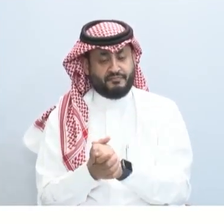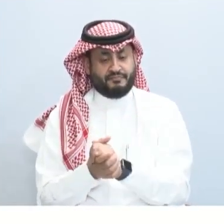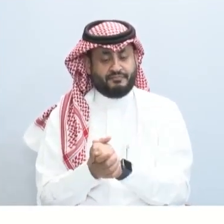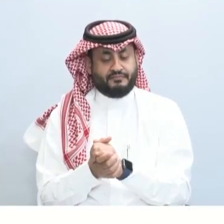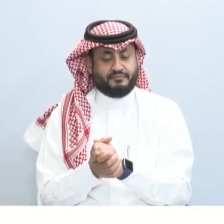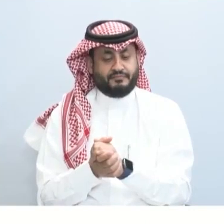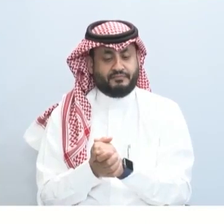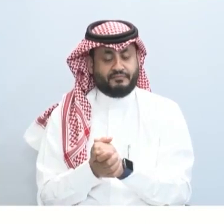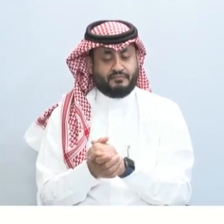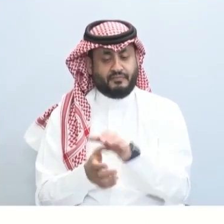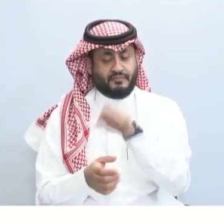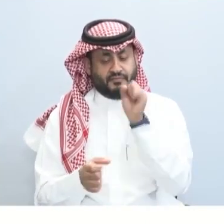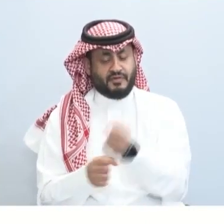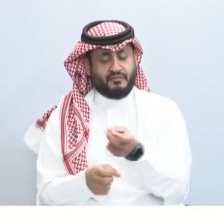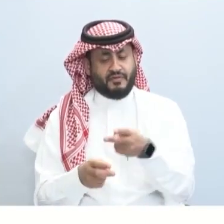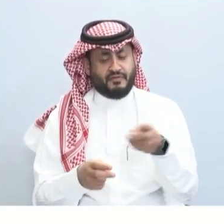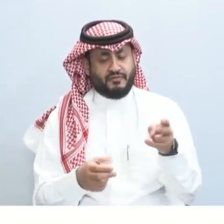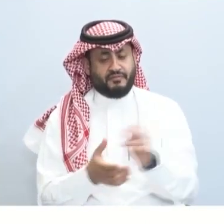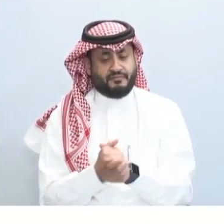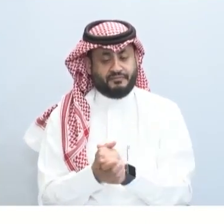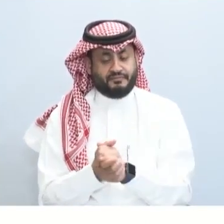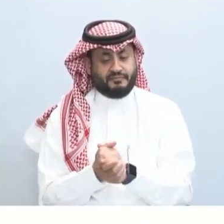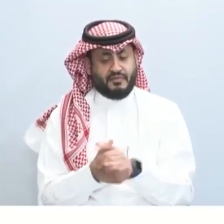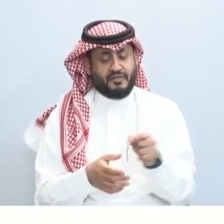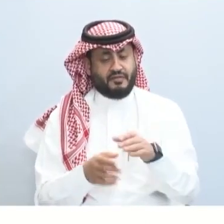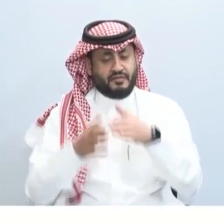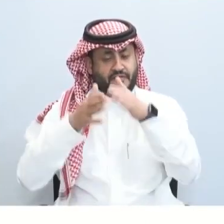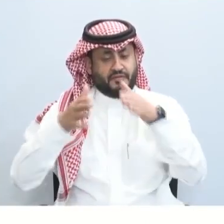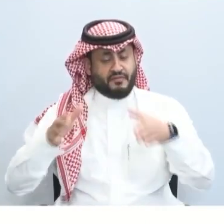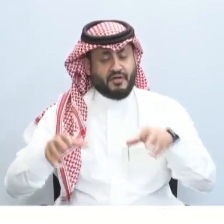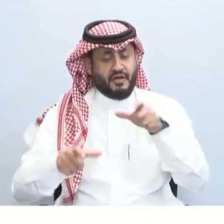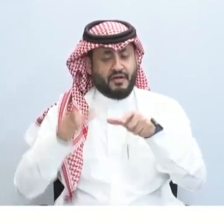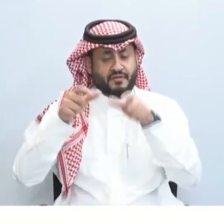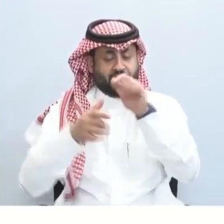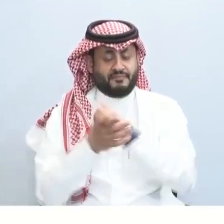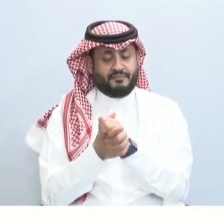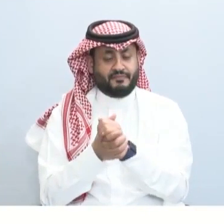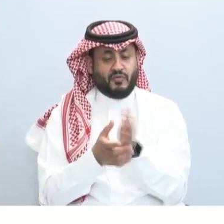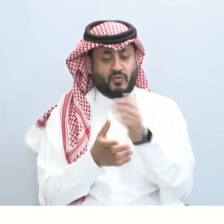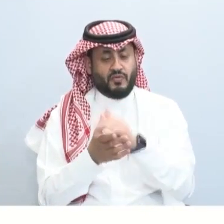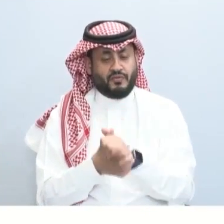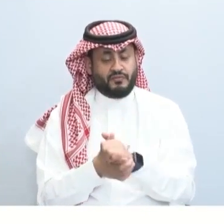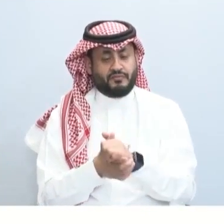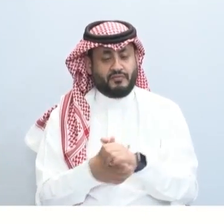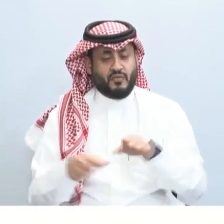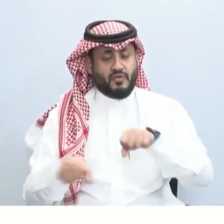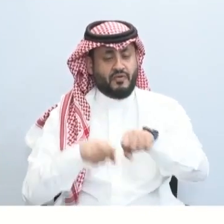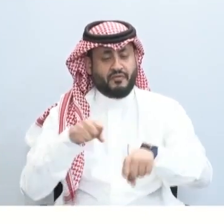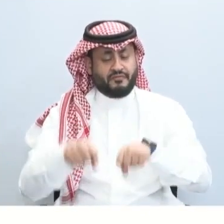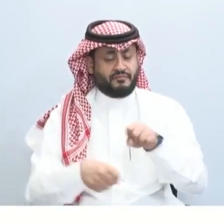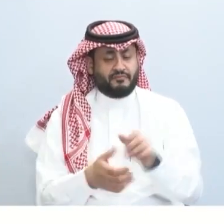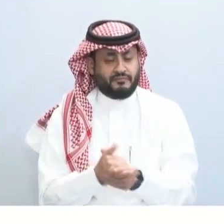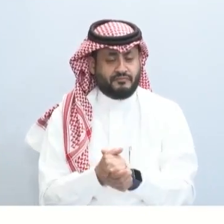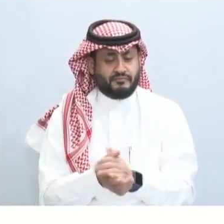will choose a different activity like climb a mountain or ride the bicycle